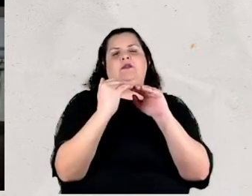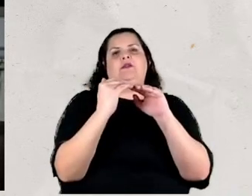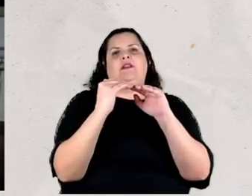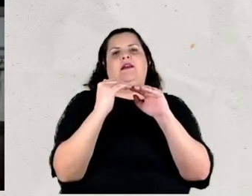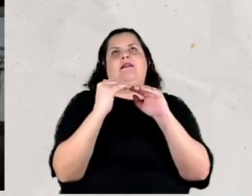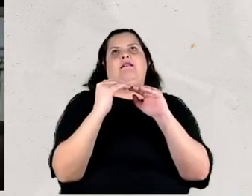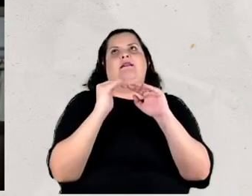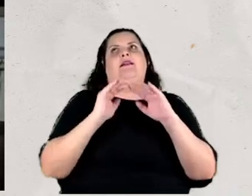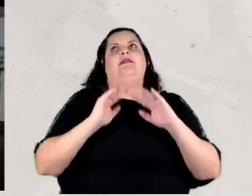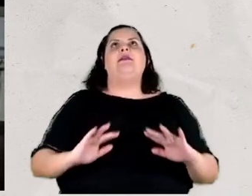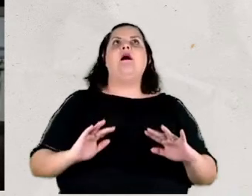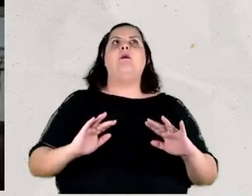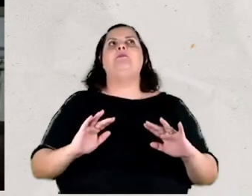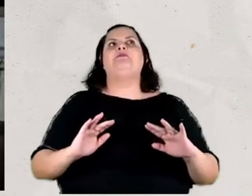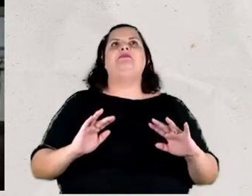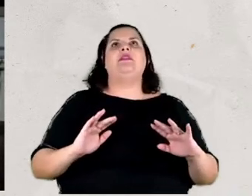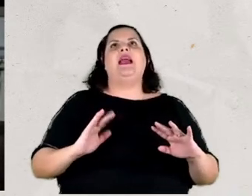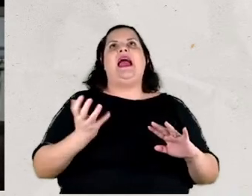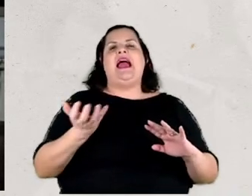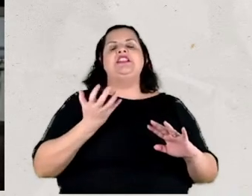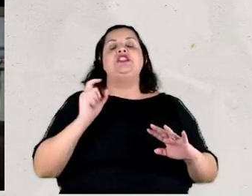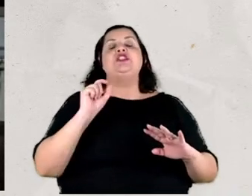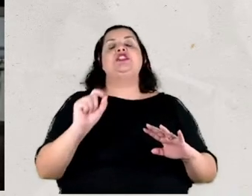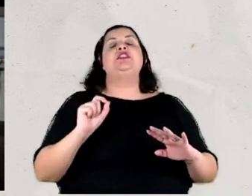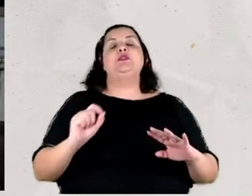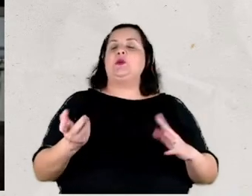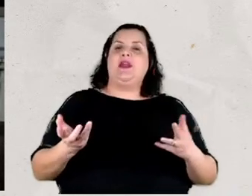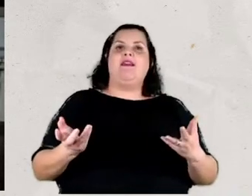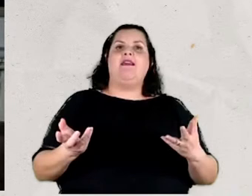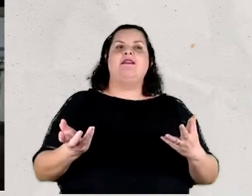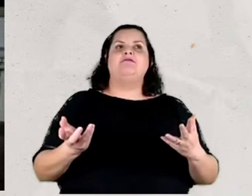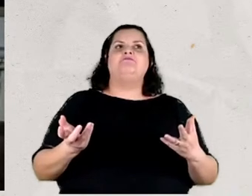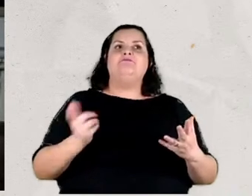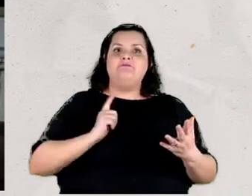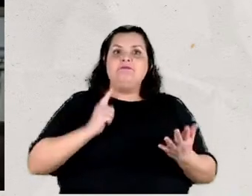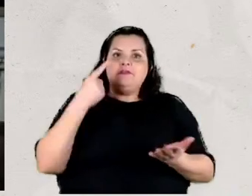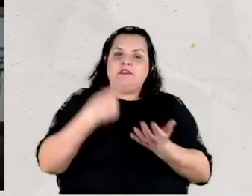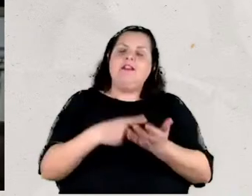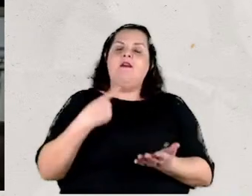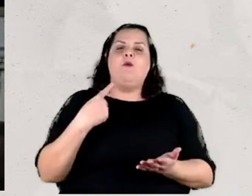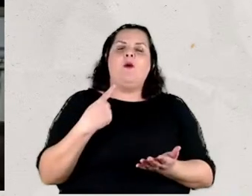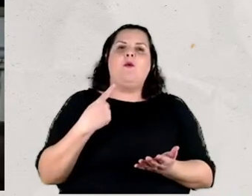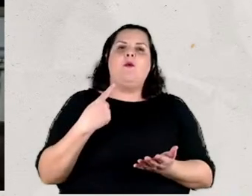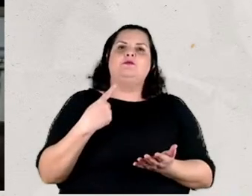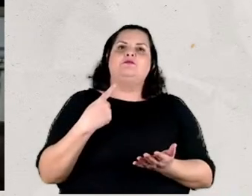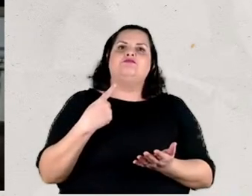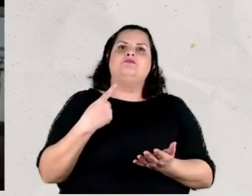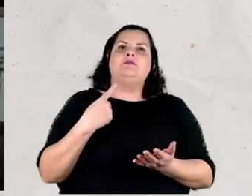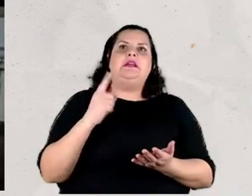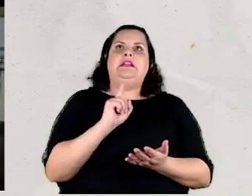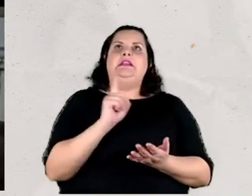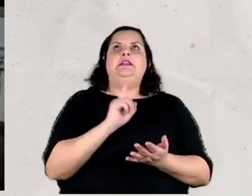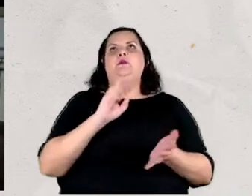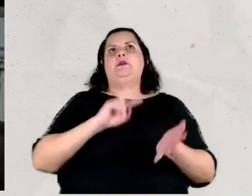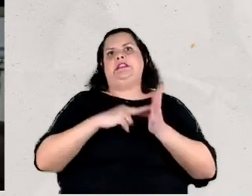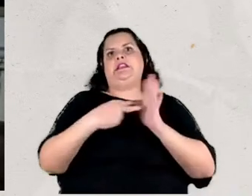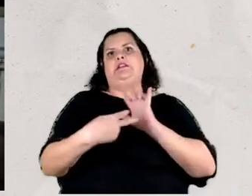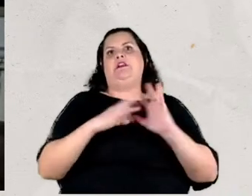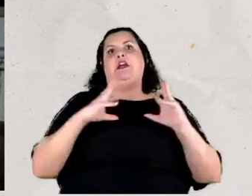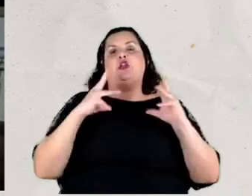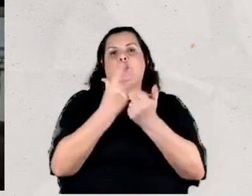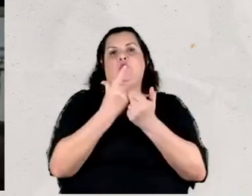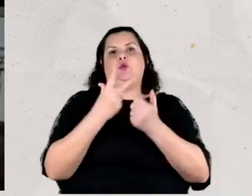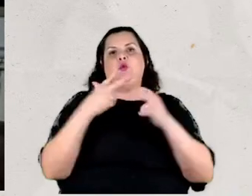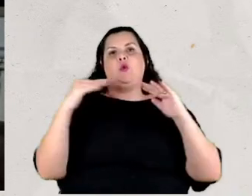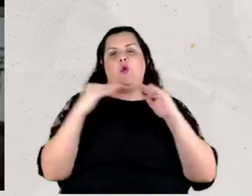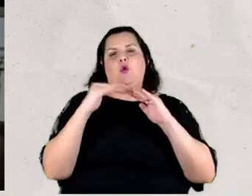really expected, and these are the letters that I did include at the end, if you'll